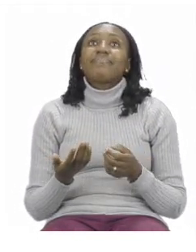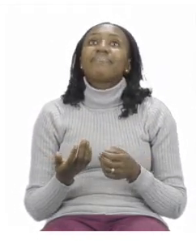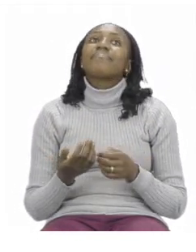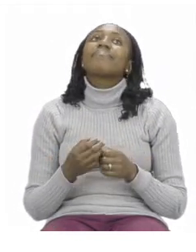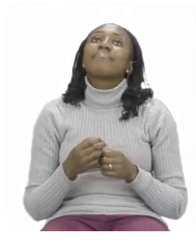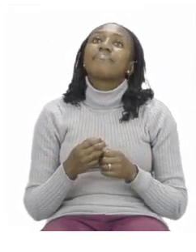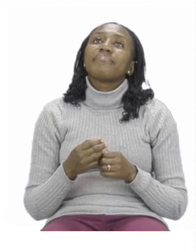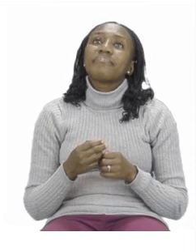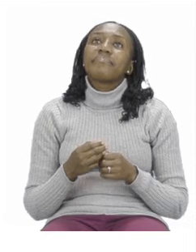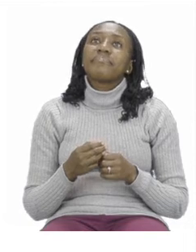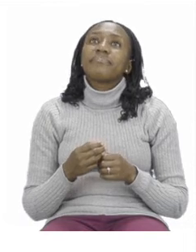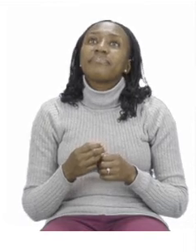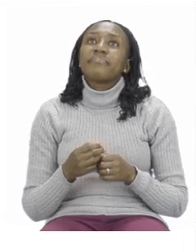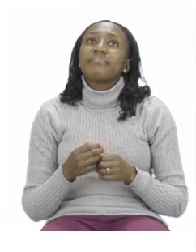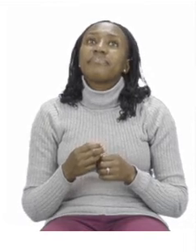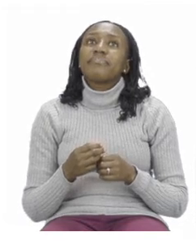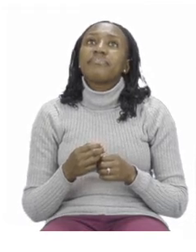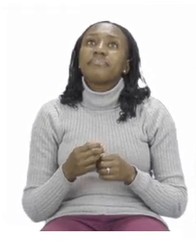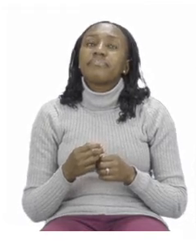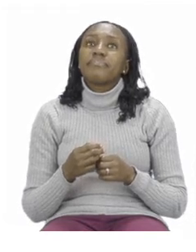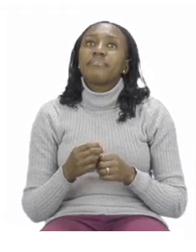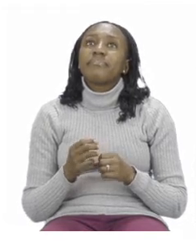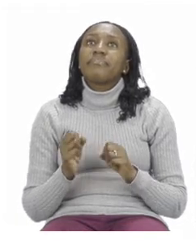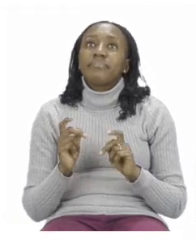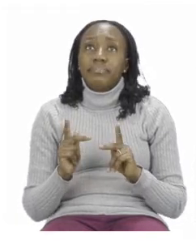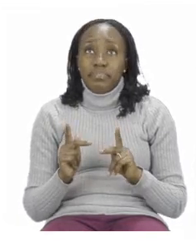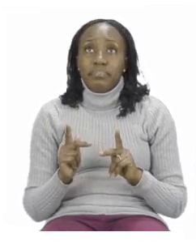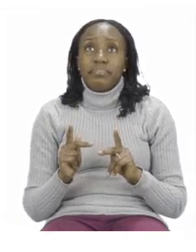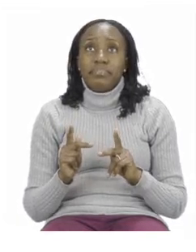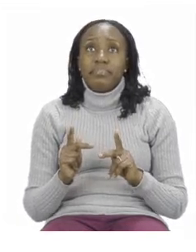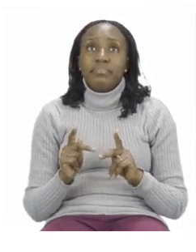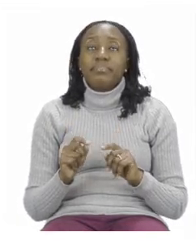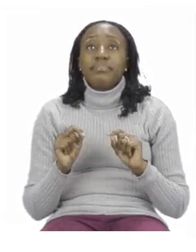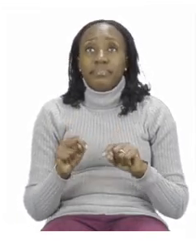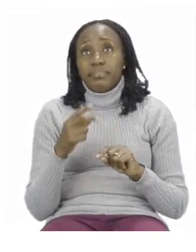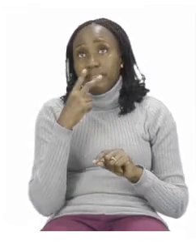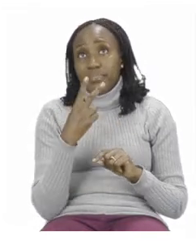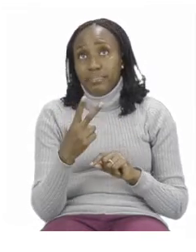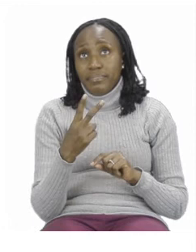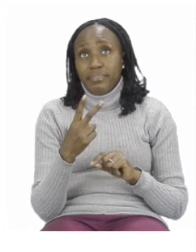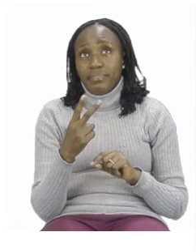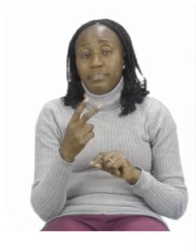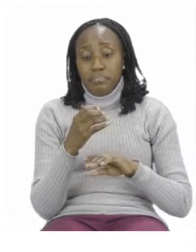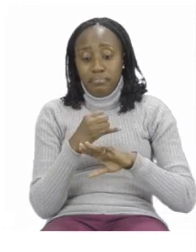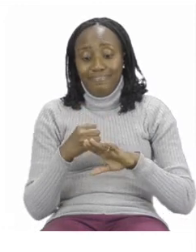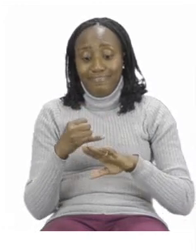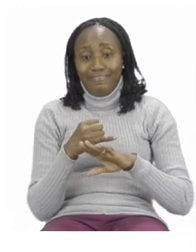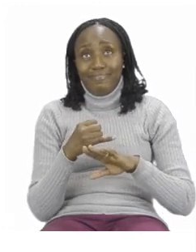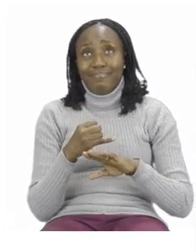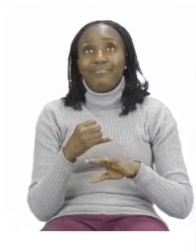place where you can get water from. Now let's quickly have a look at all those